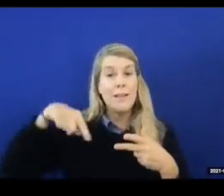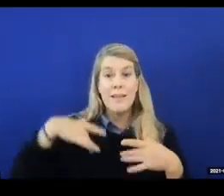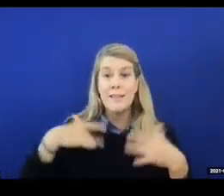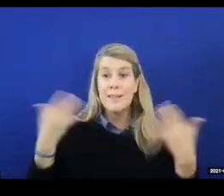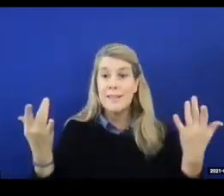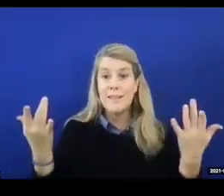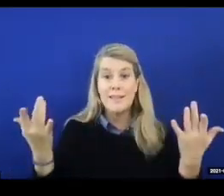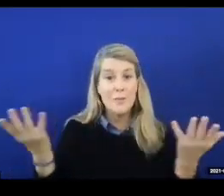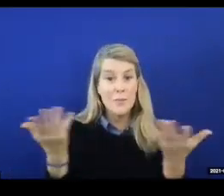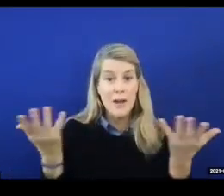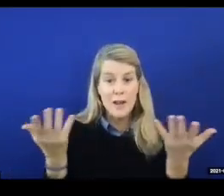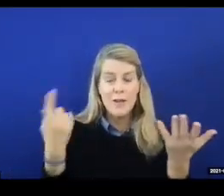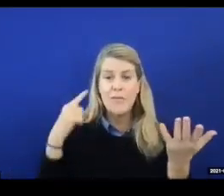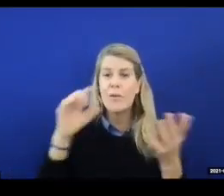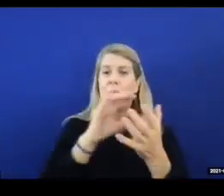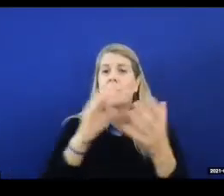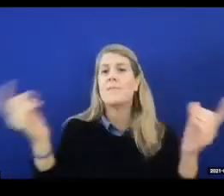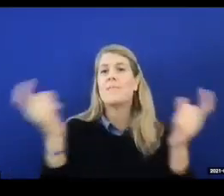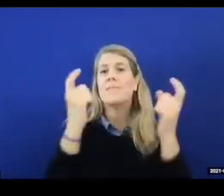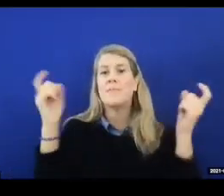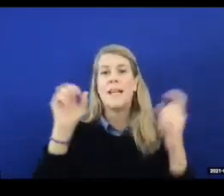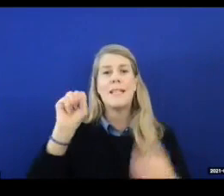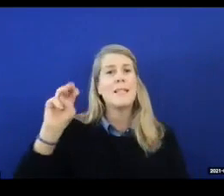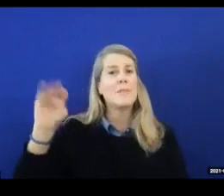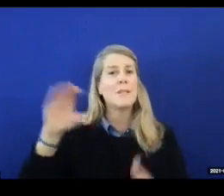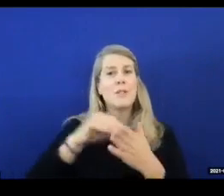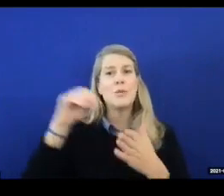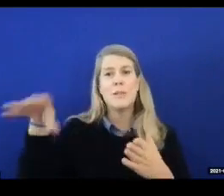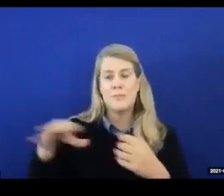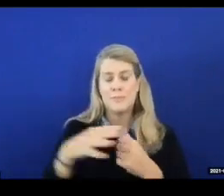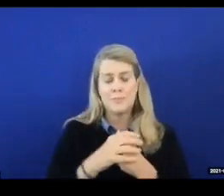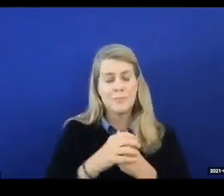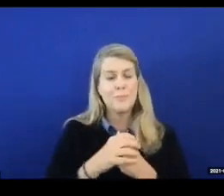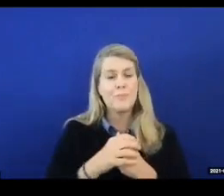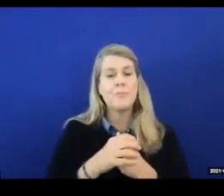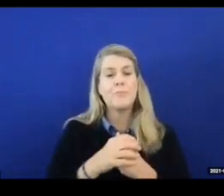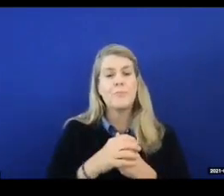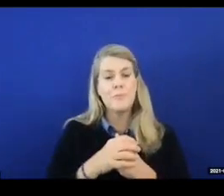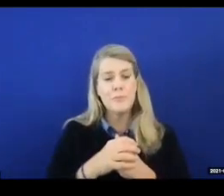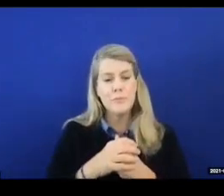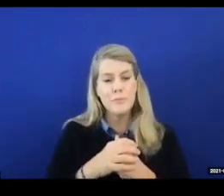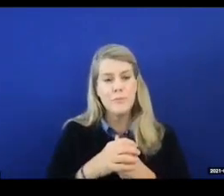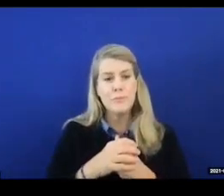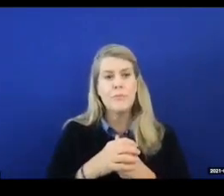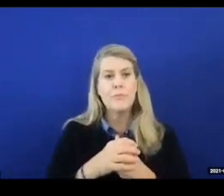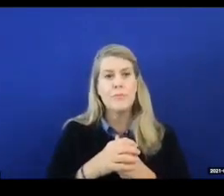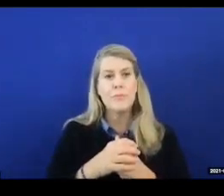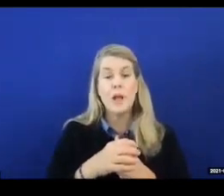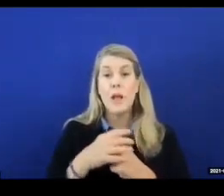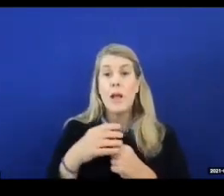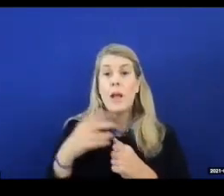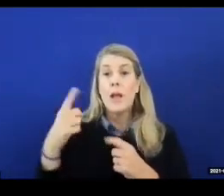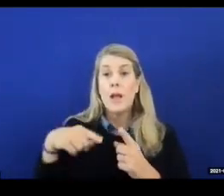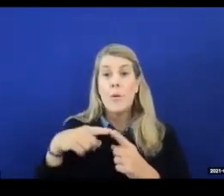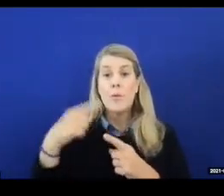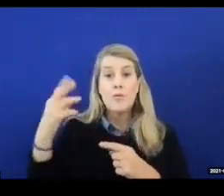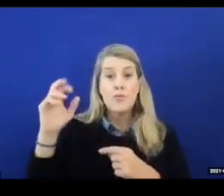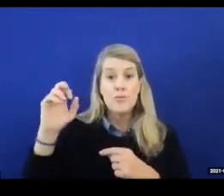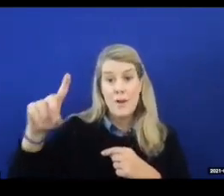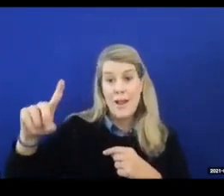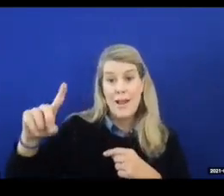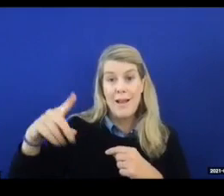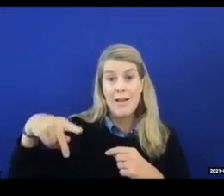about celebrating SMC's students. In addition to the graduate profiles in the commencement